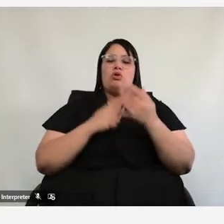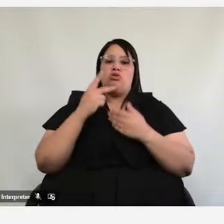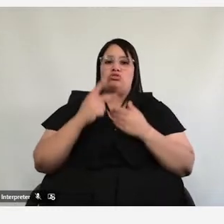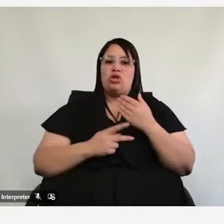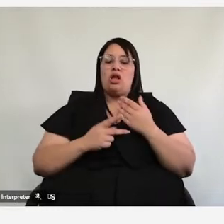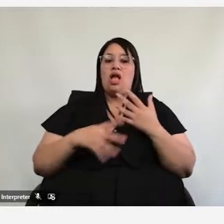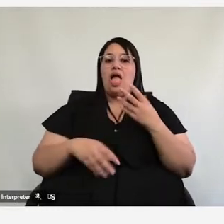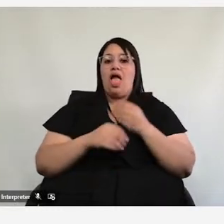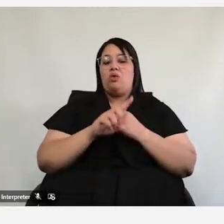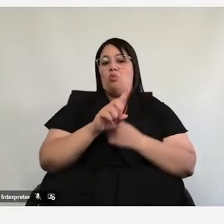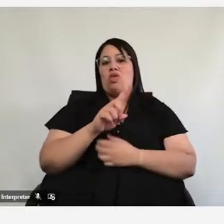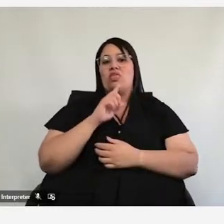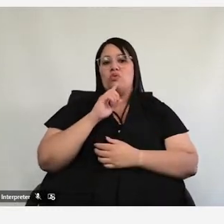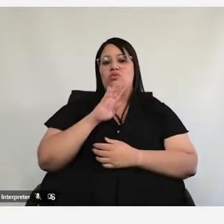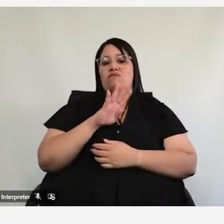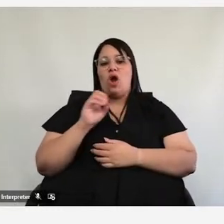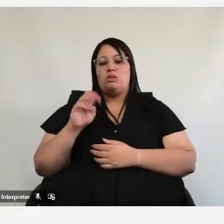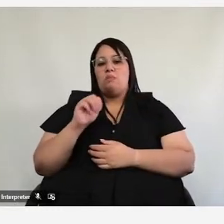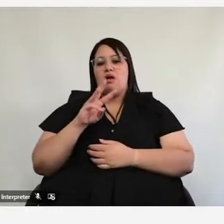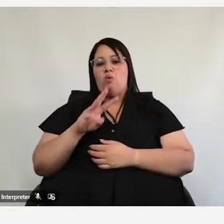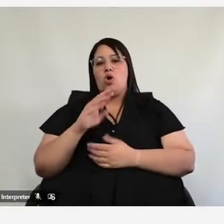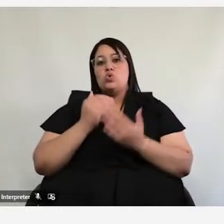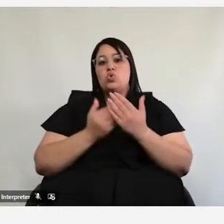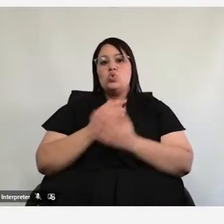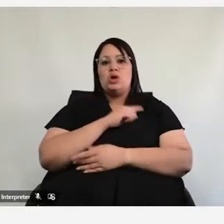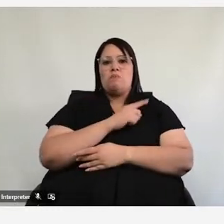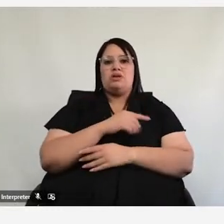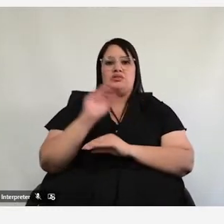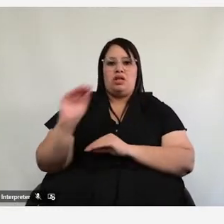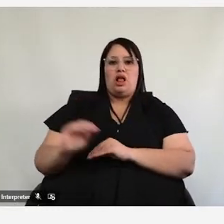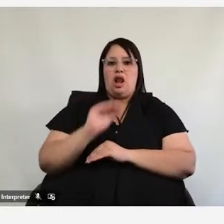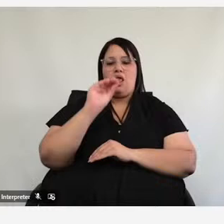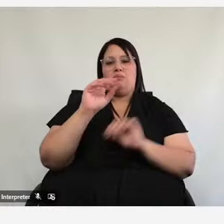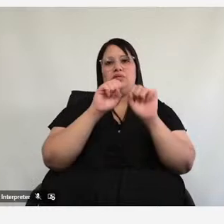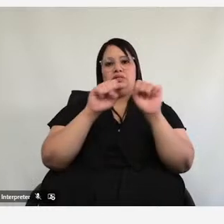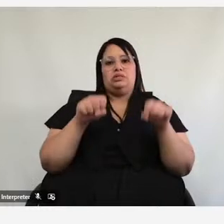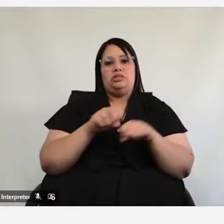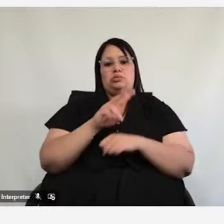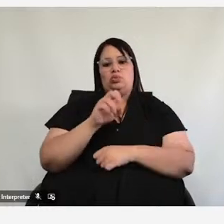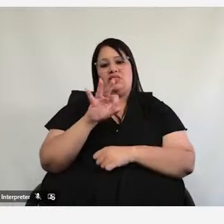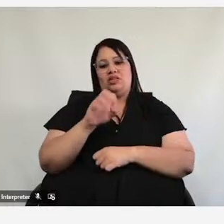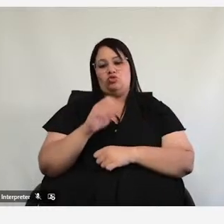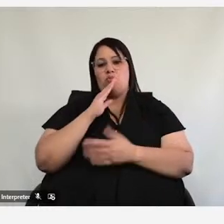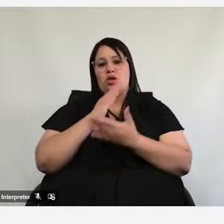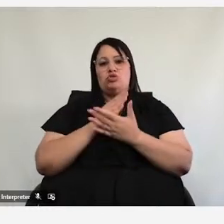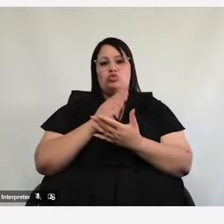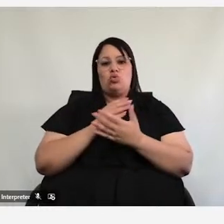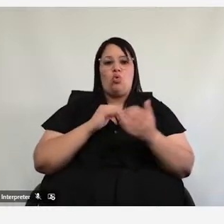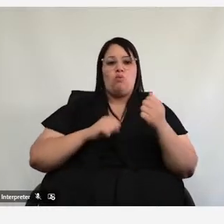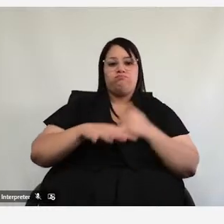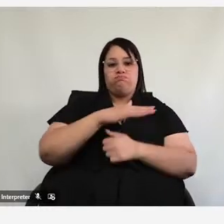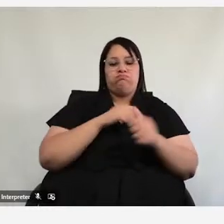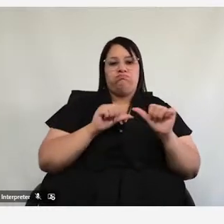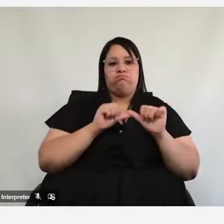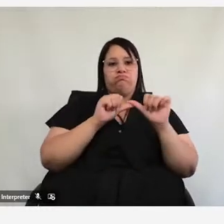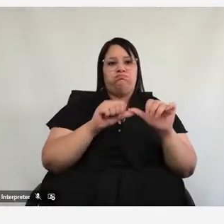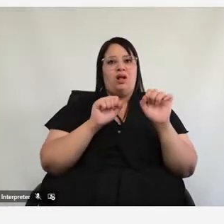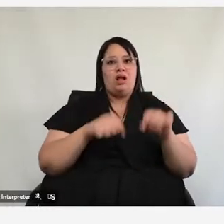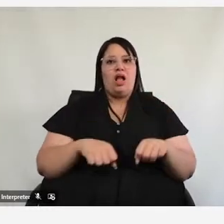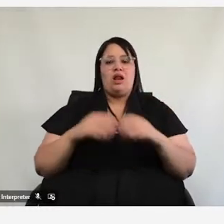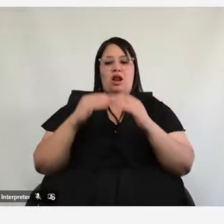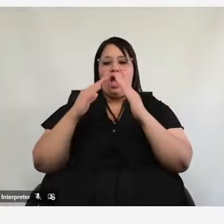adding 1,400 megawatt of new capacity by 2030 to keep industries running and households